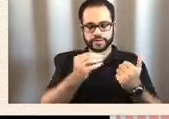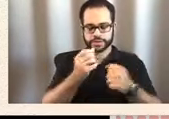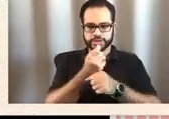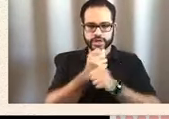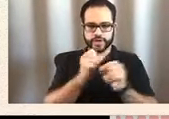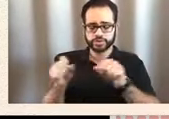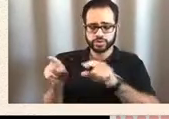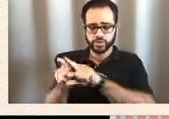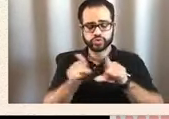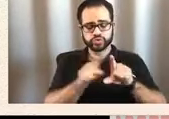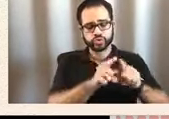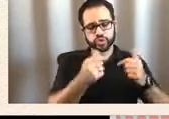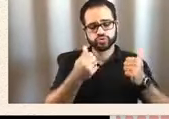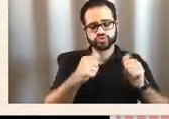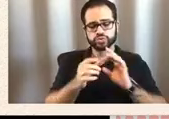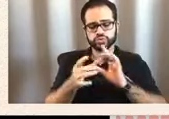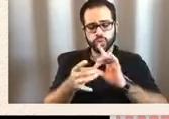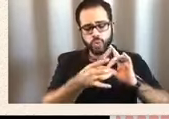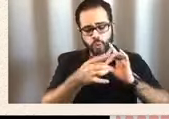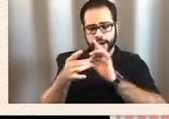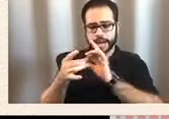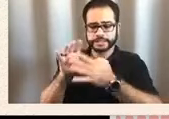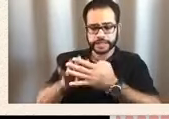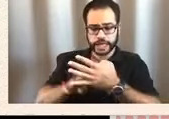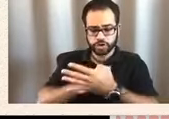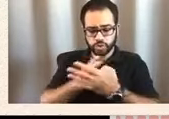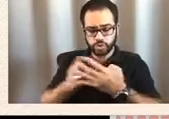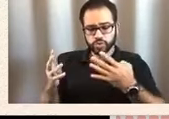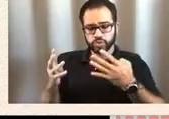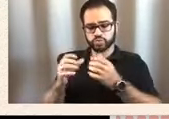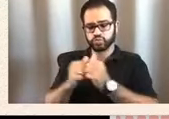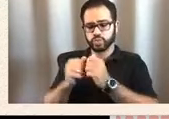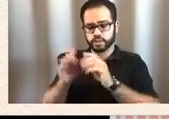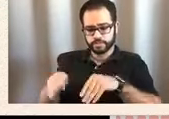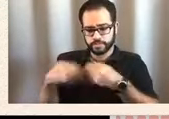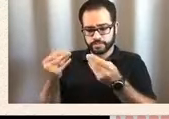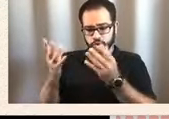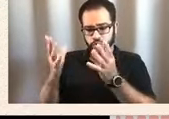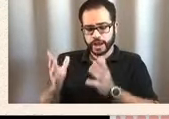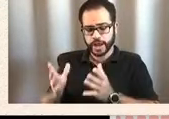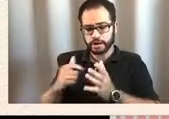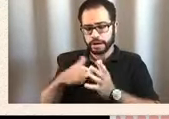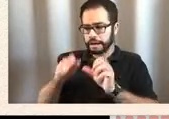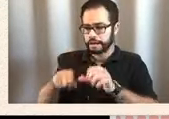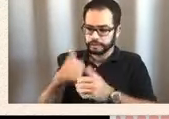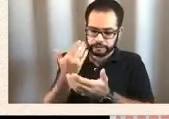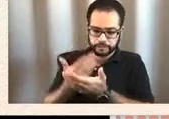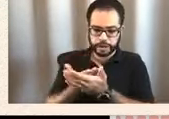with providers, that I can get to and from work on time,